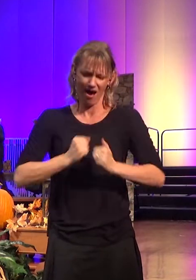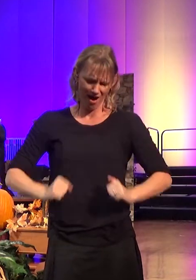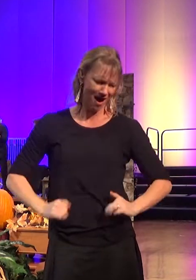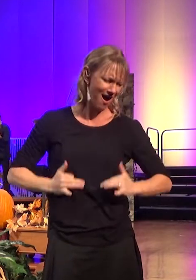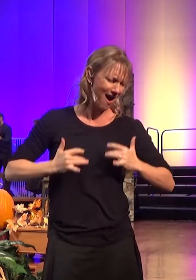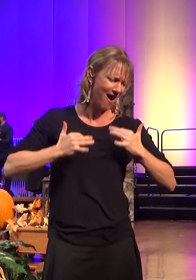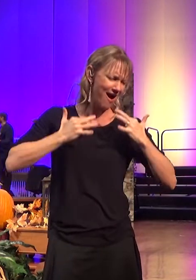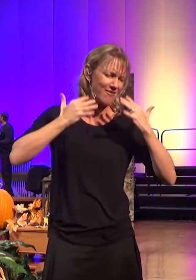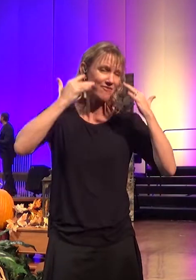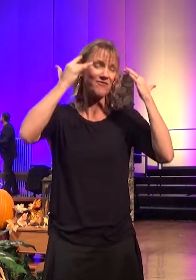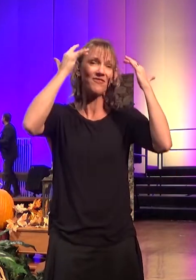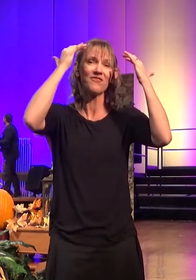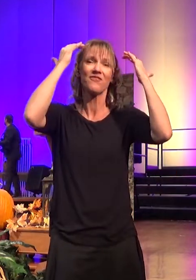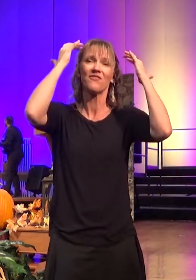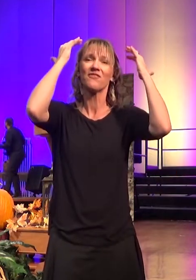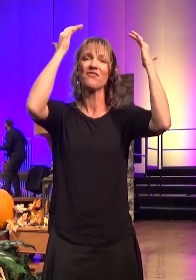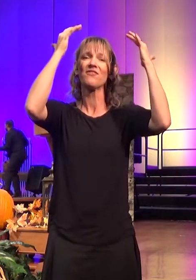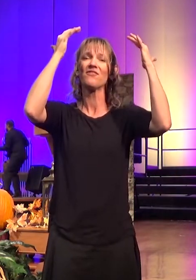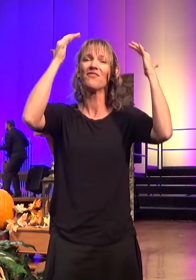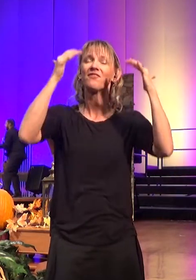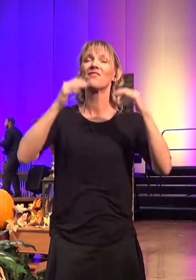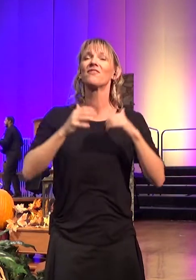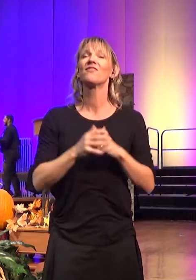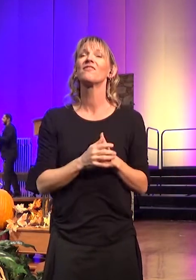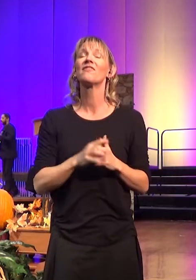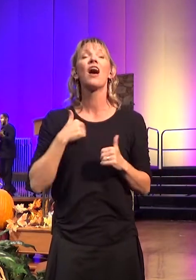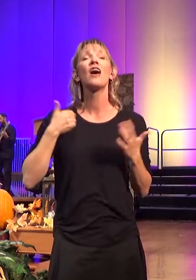Fill me with that